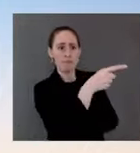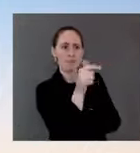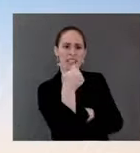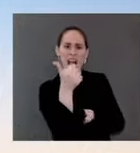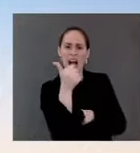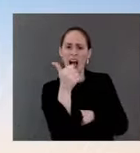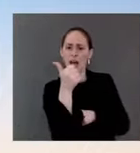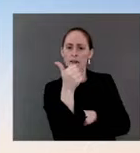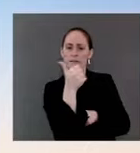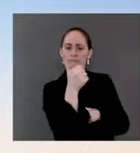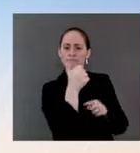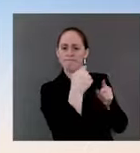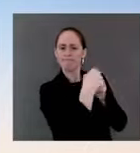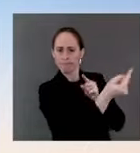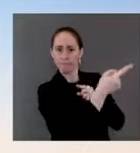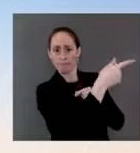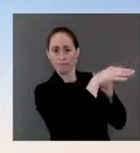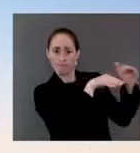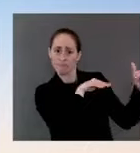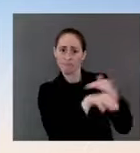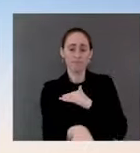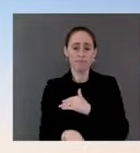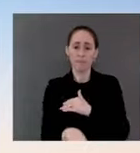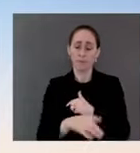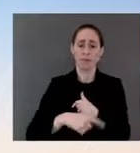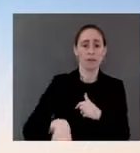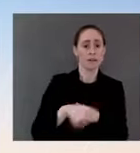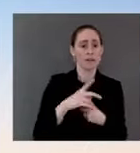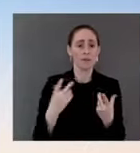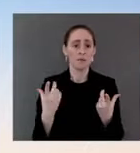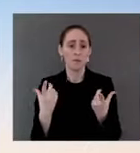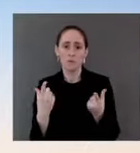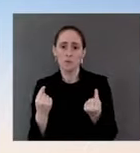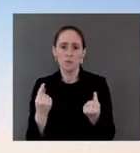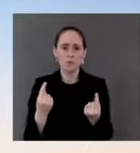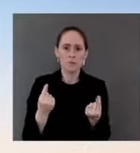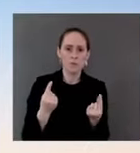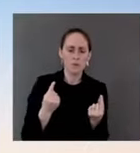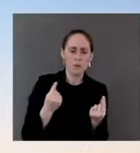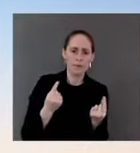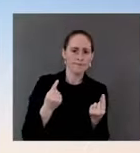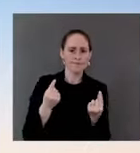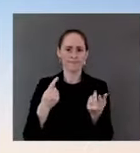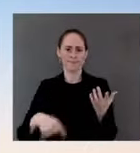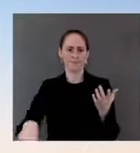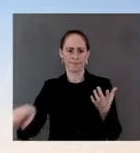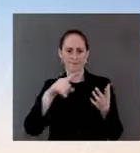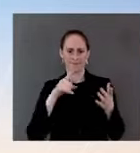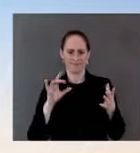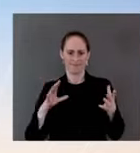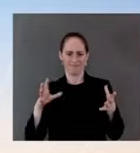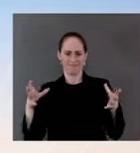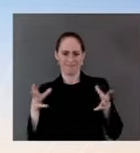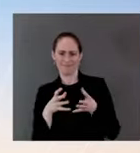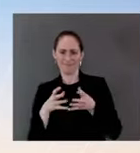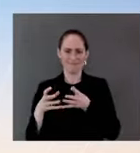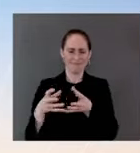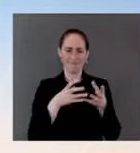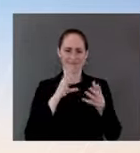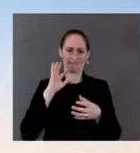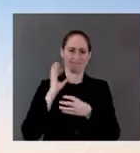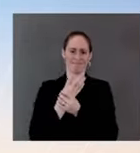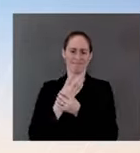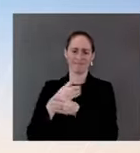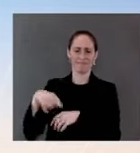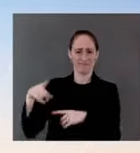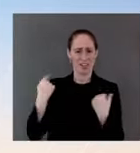2 vehicles and raced toward the site of the detonation. Without cover and with complete disregard for his own safety, Staff